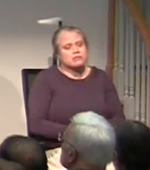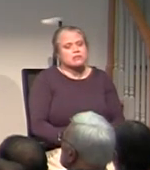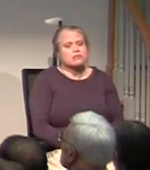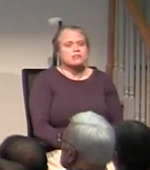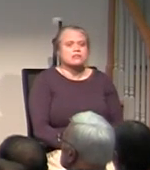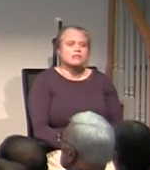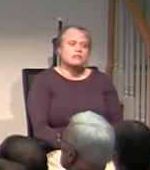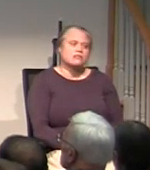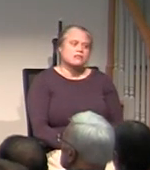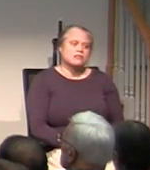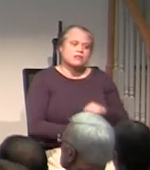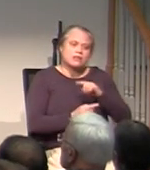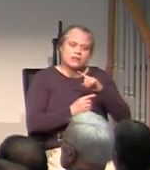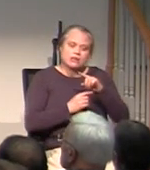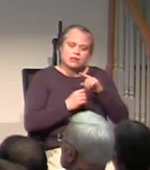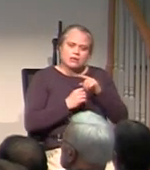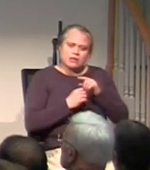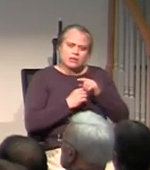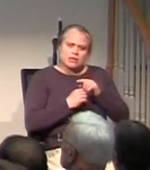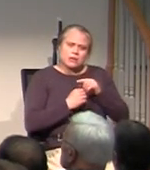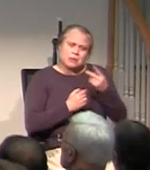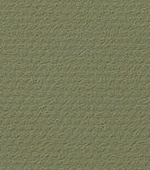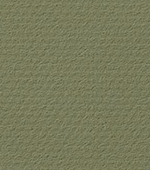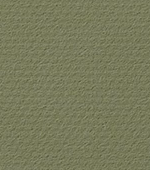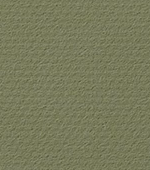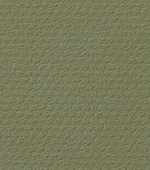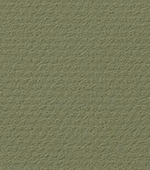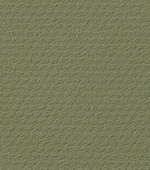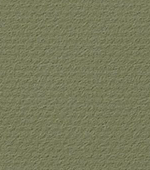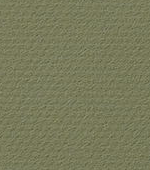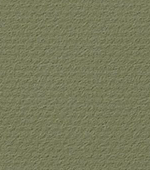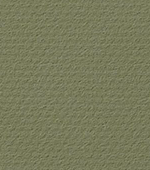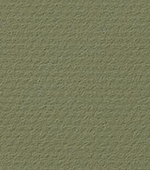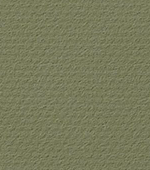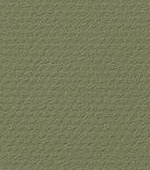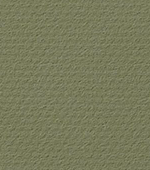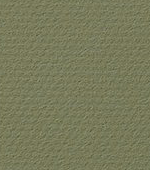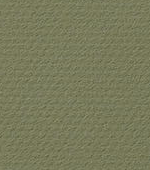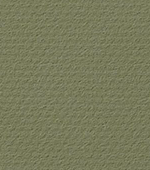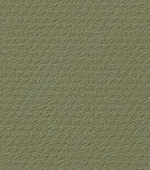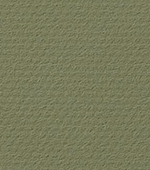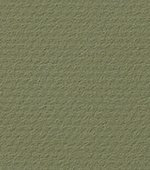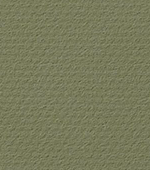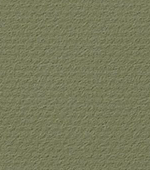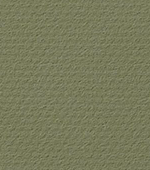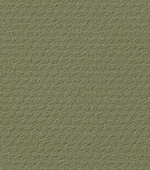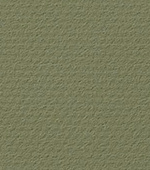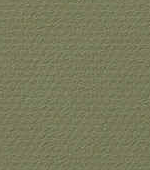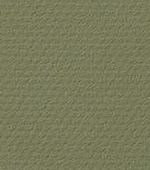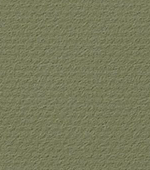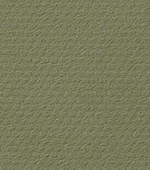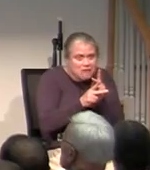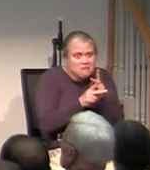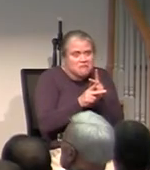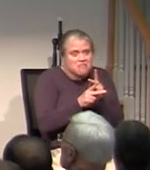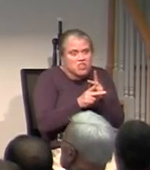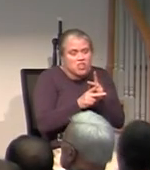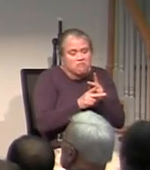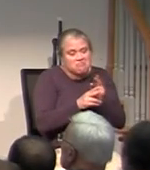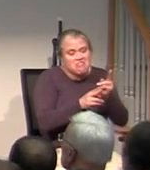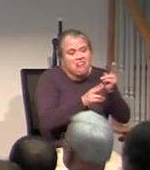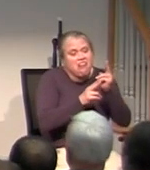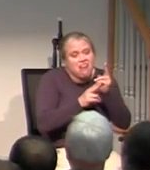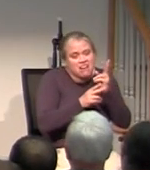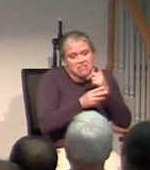When we talk about 1888, we need to tread softly. We need to be honest about our past, but